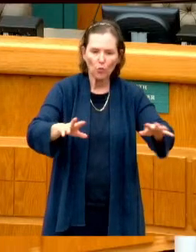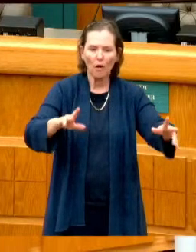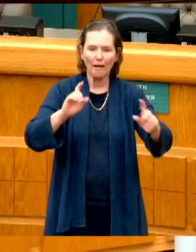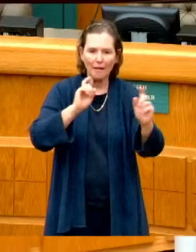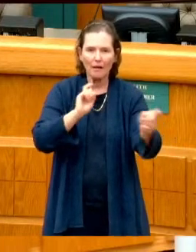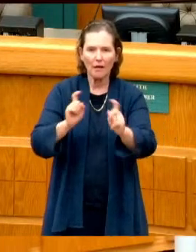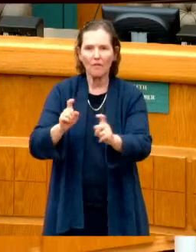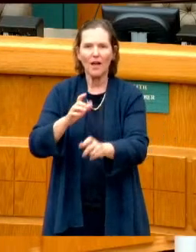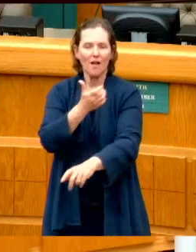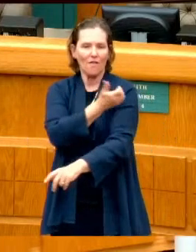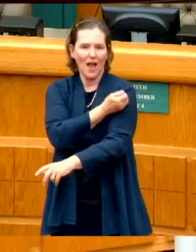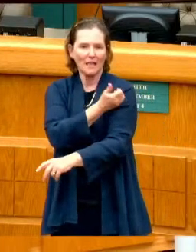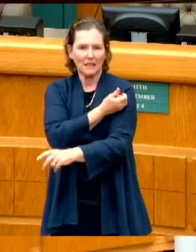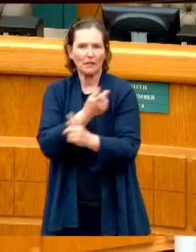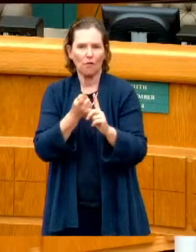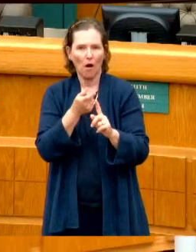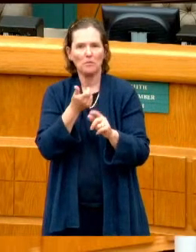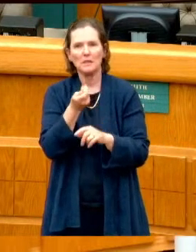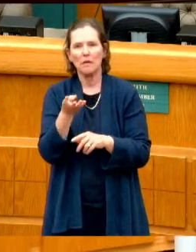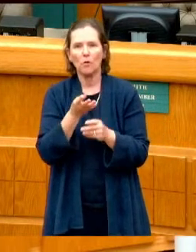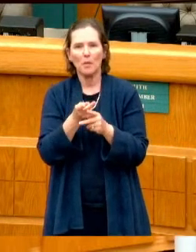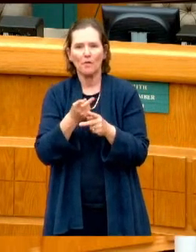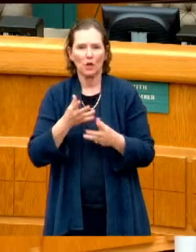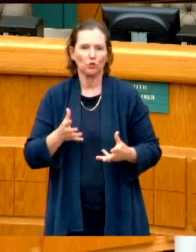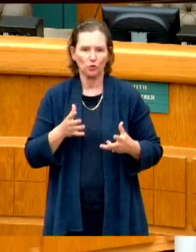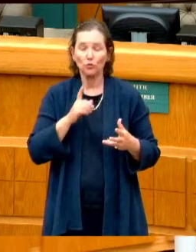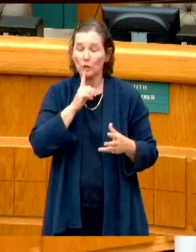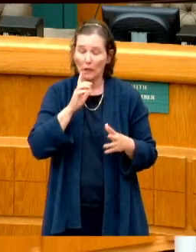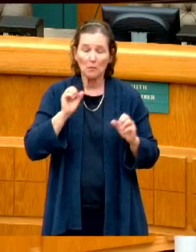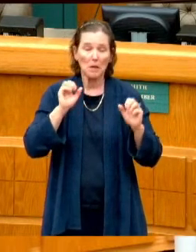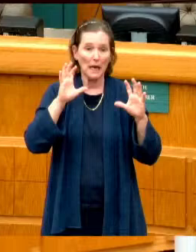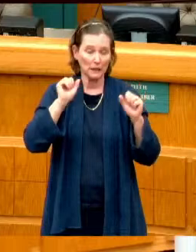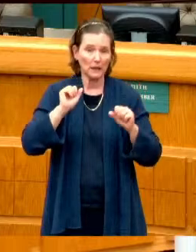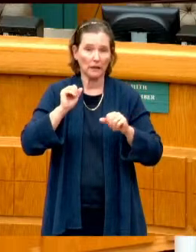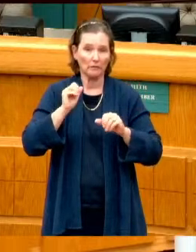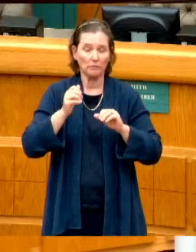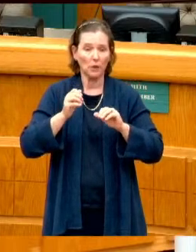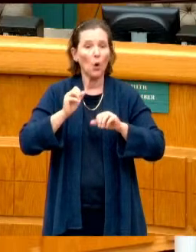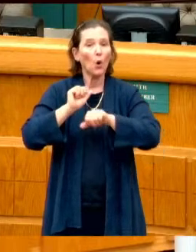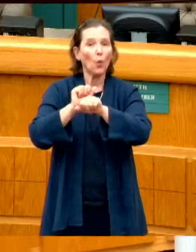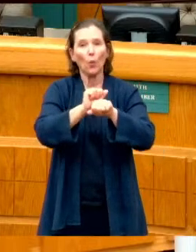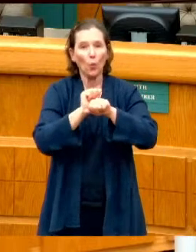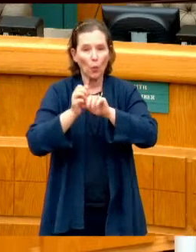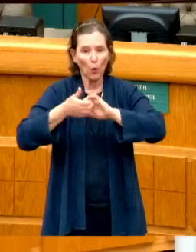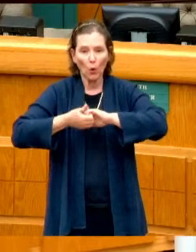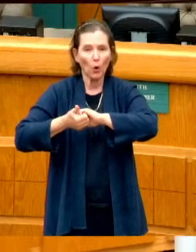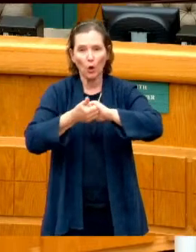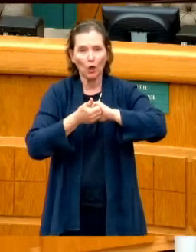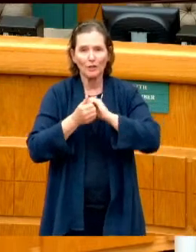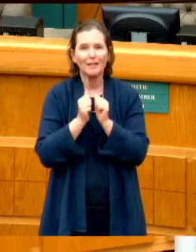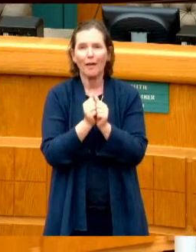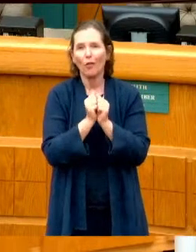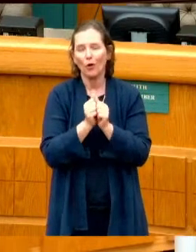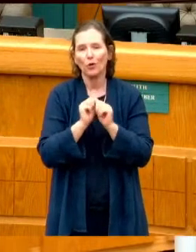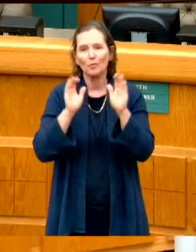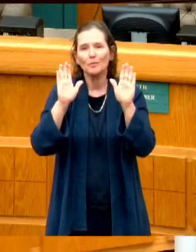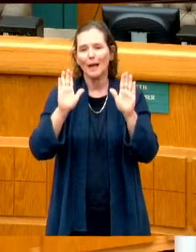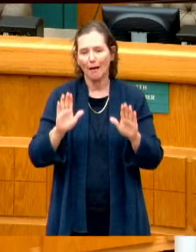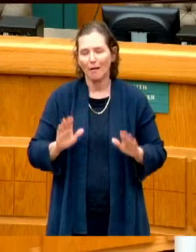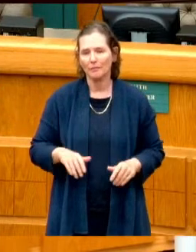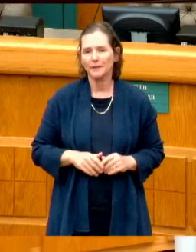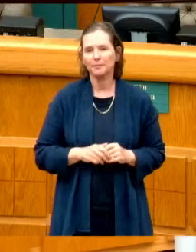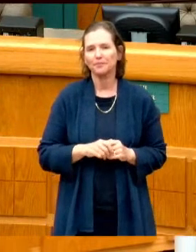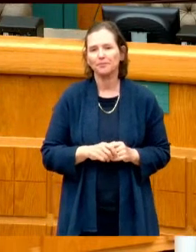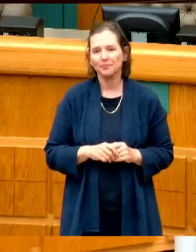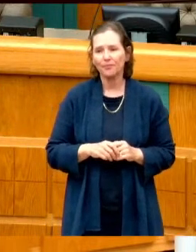through city-county public health. And our success here as a city-county public health team was rewarded by